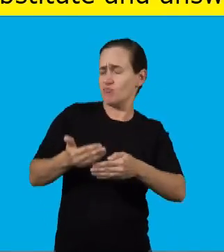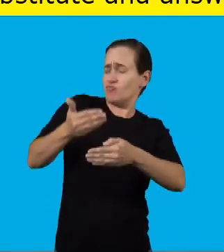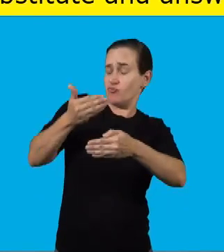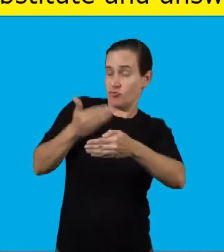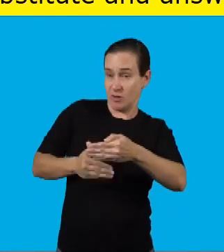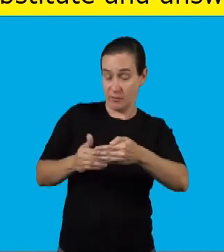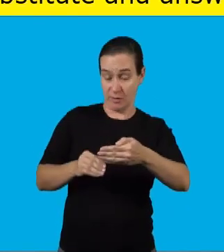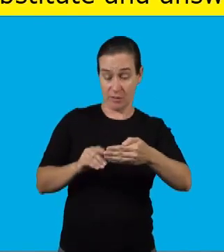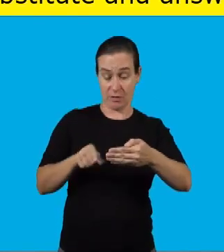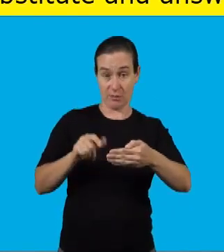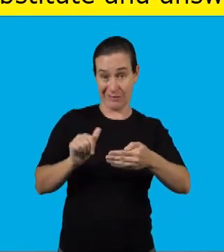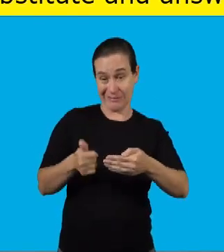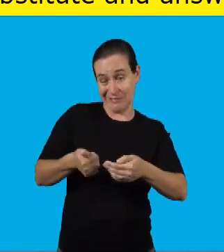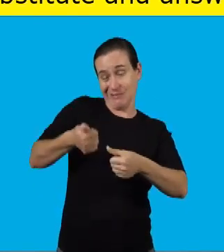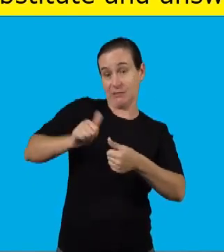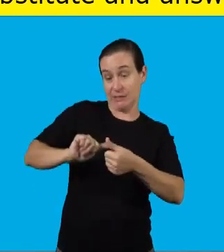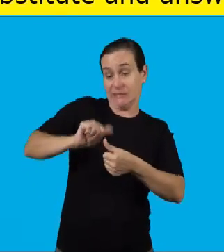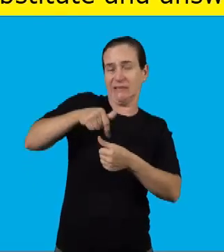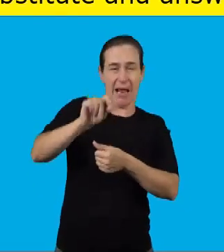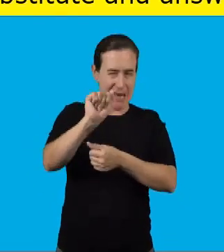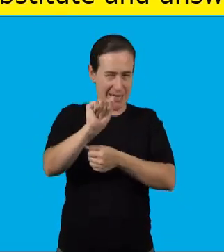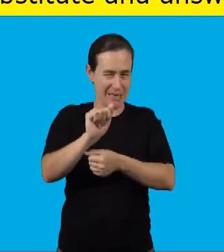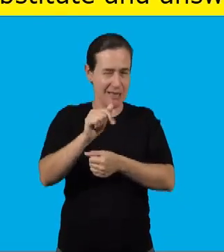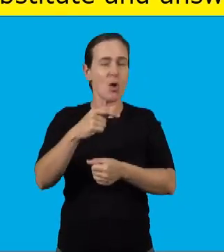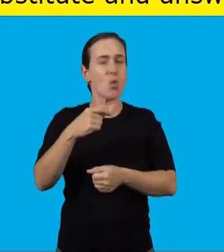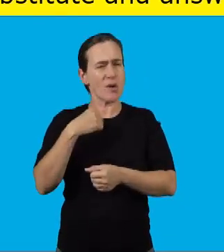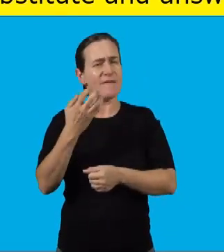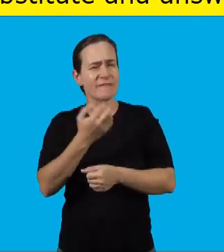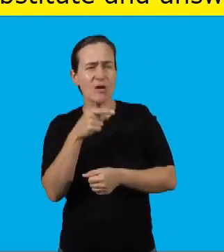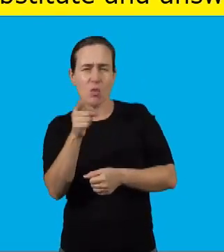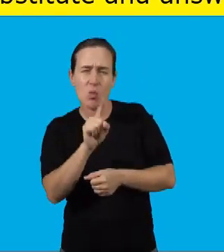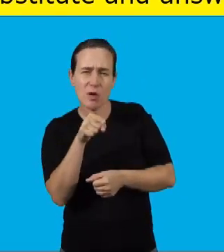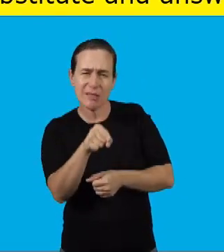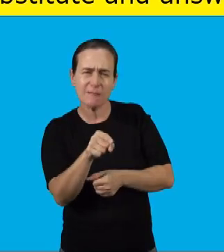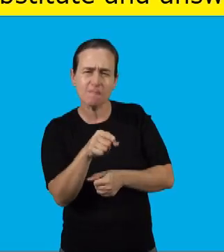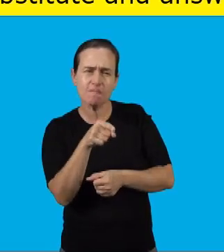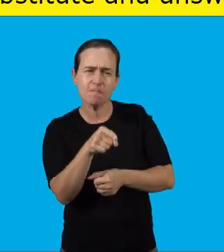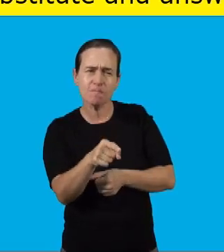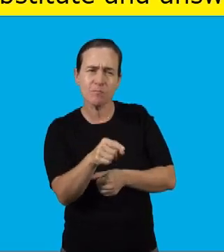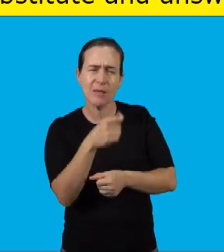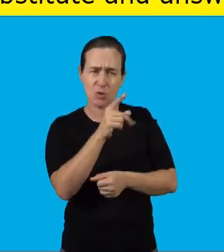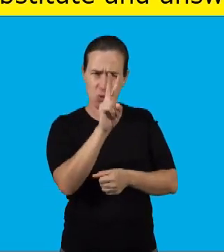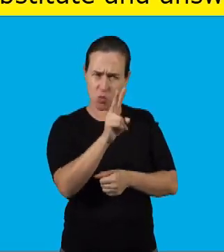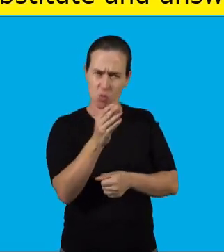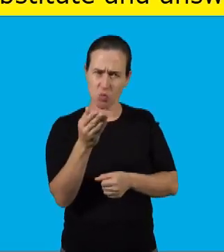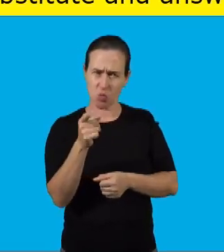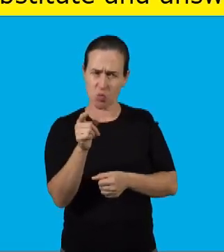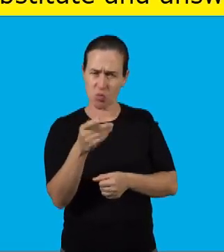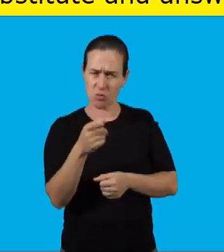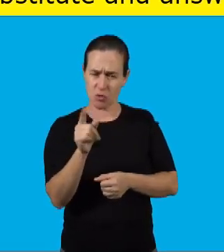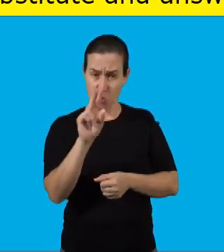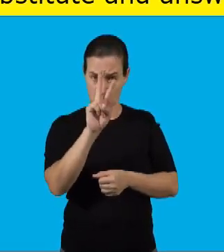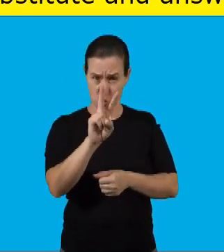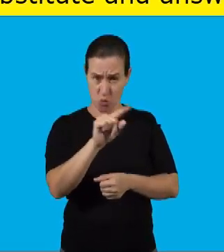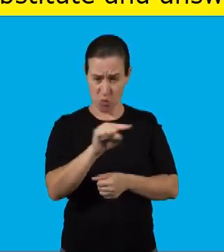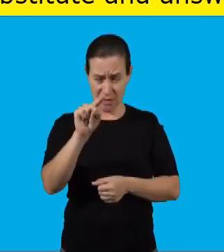had found a in terms of r, and that was 2 divided by 1 plus r. It was actually